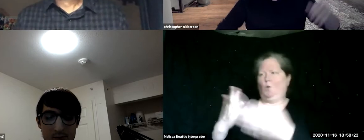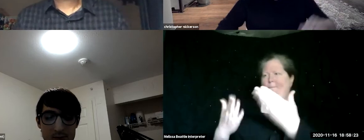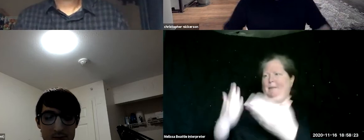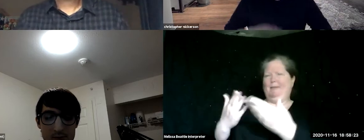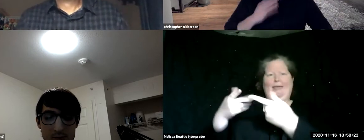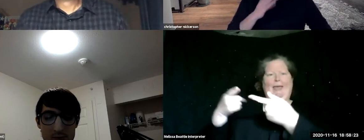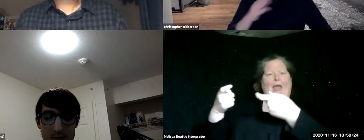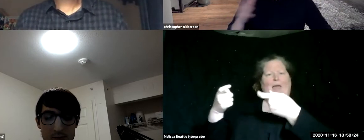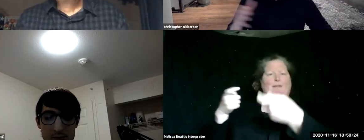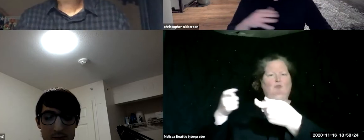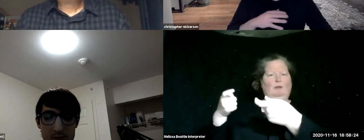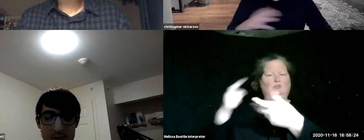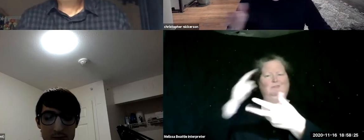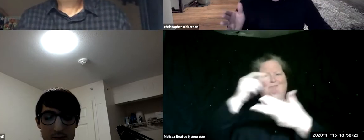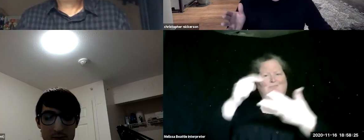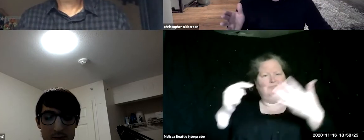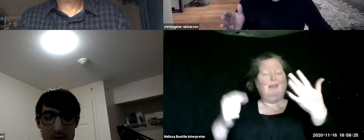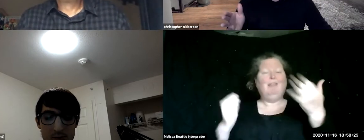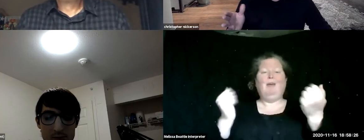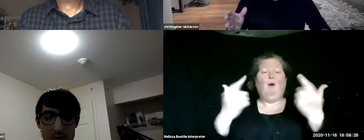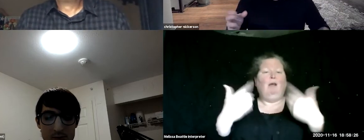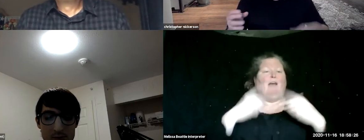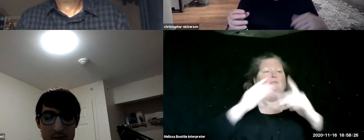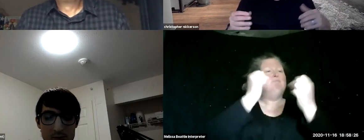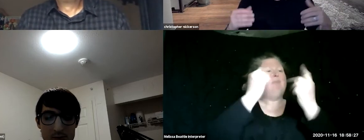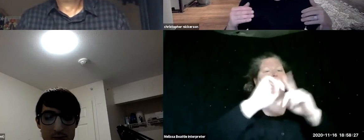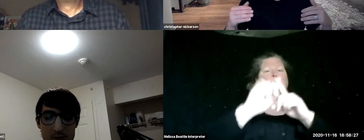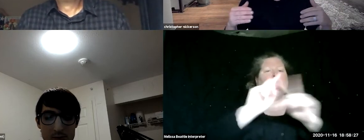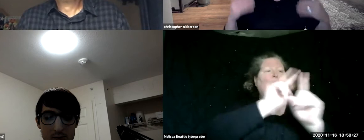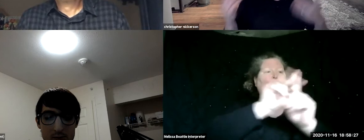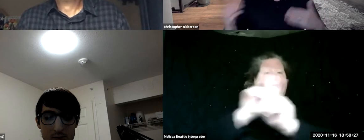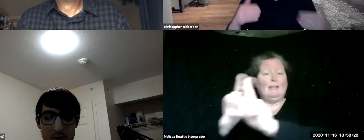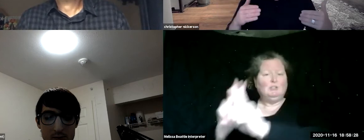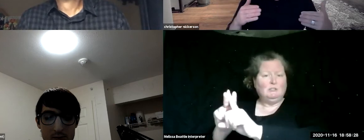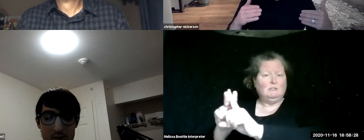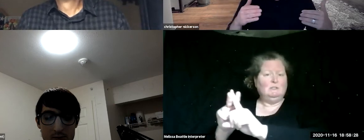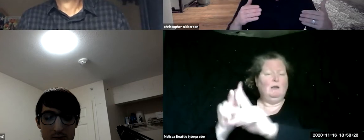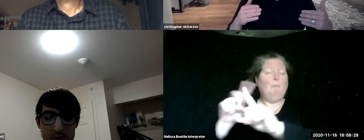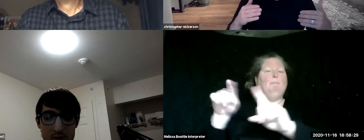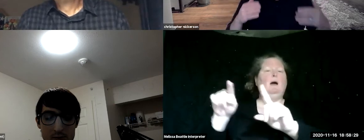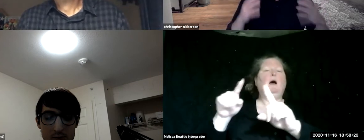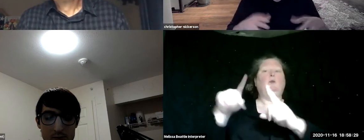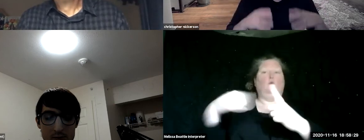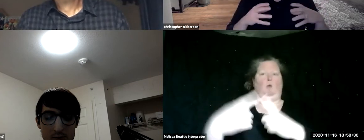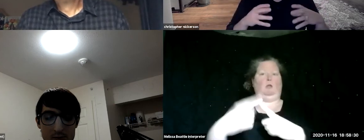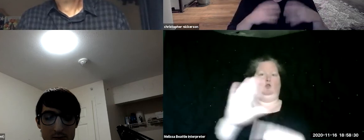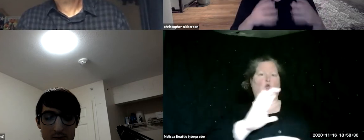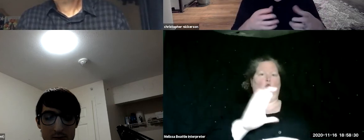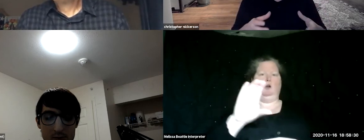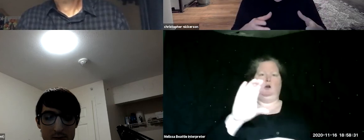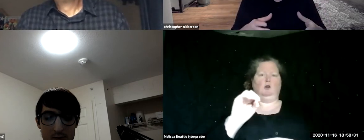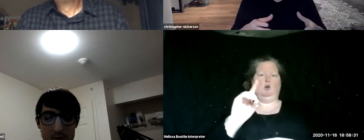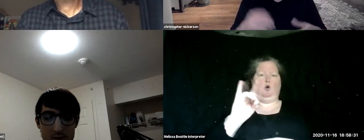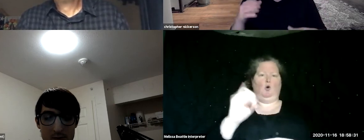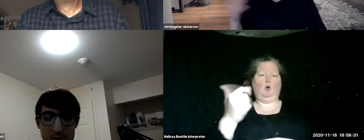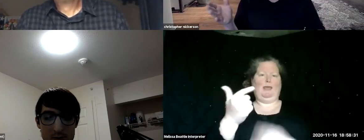data, you know, all of those have so much application that I think once you start applying those coding skills to kind of what